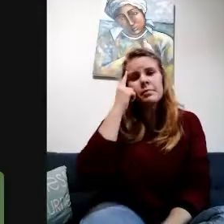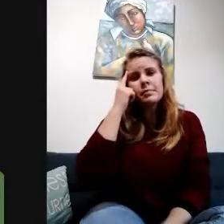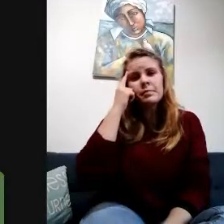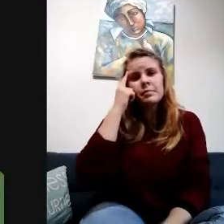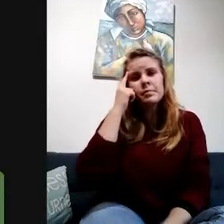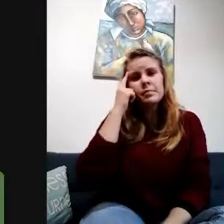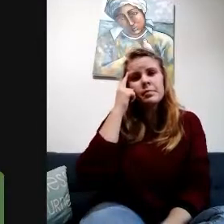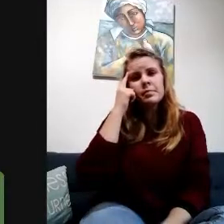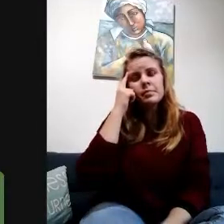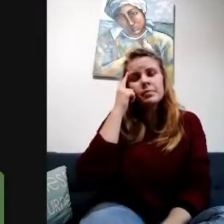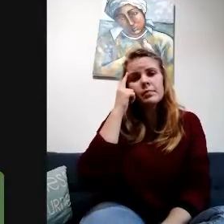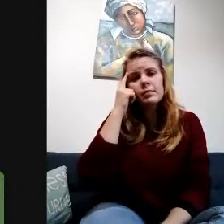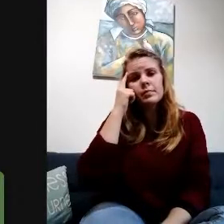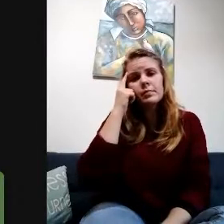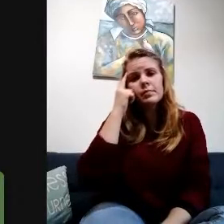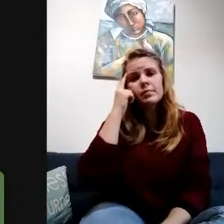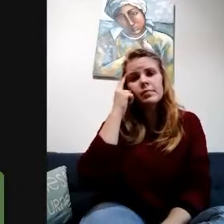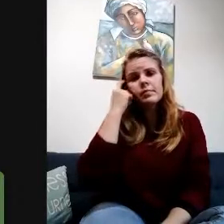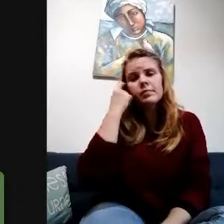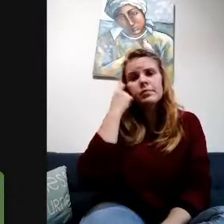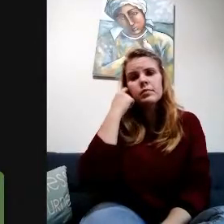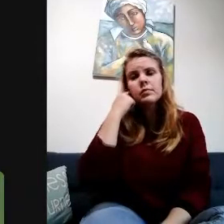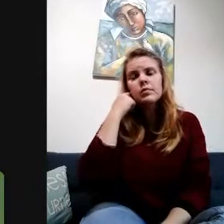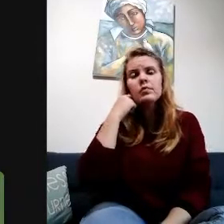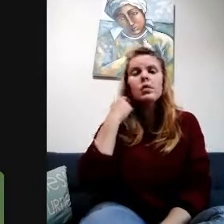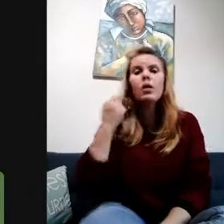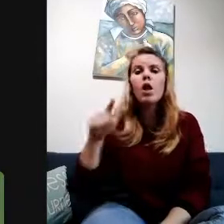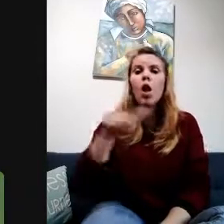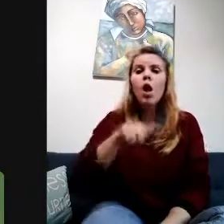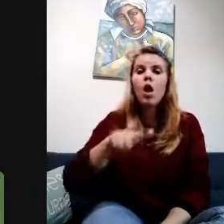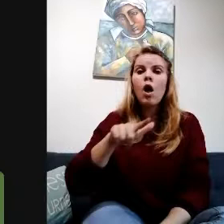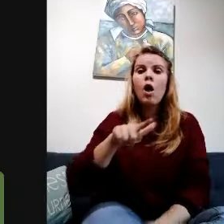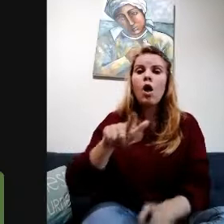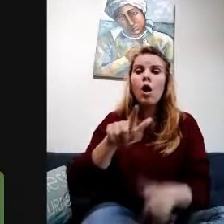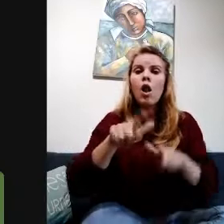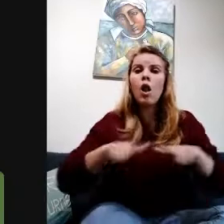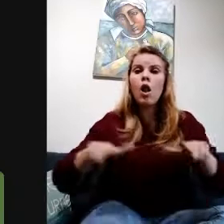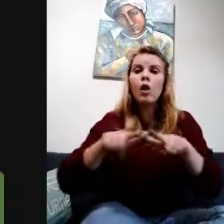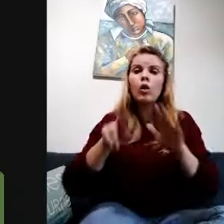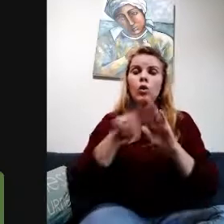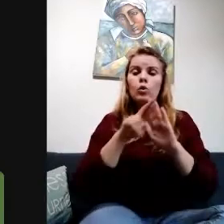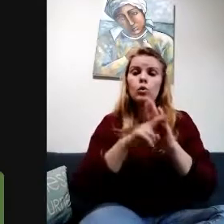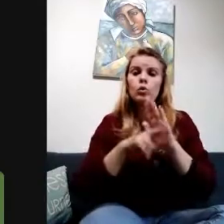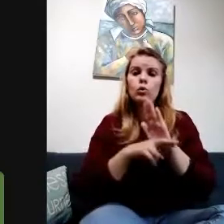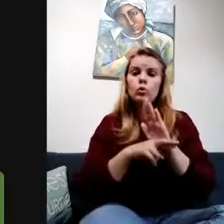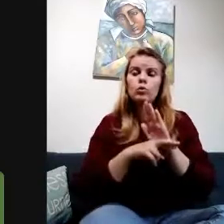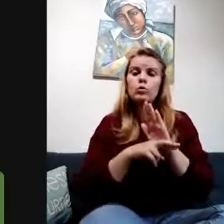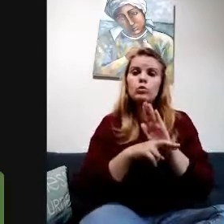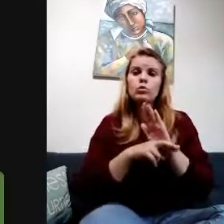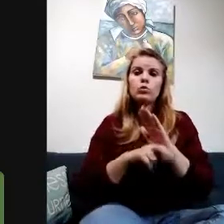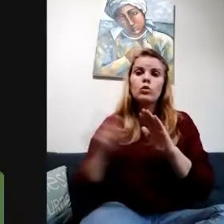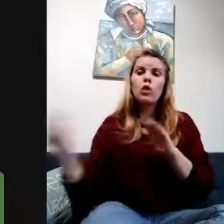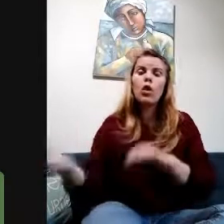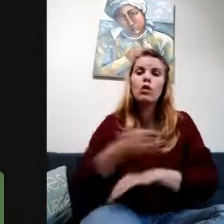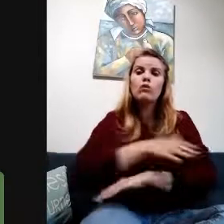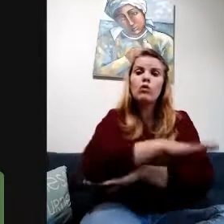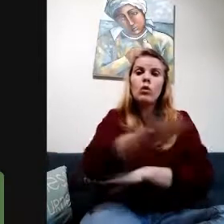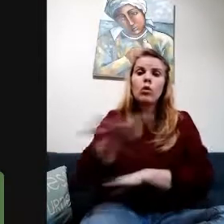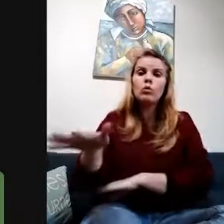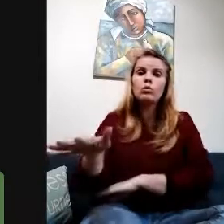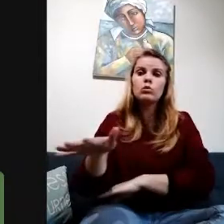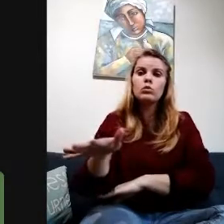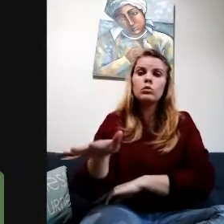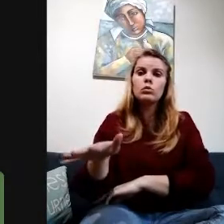Craig, just about the local rules as well, and maybe the course. We're going to put out, and Cameron and